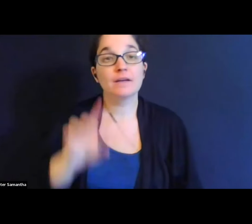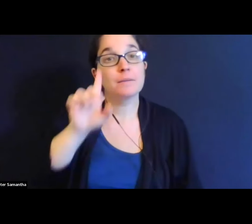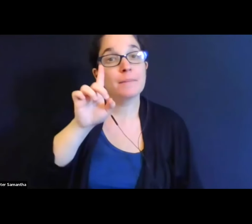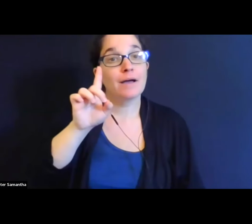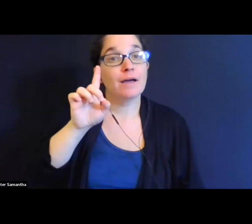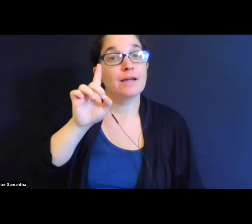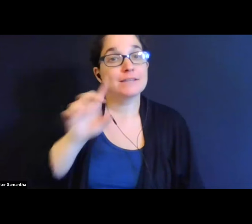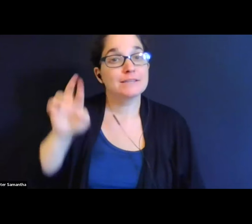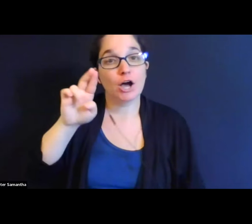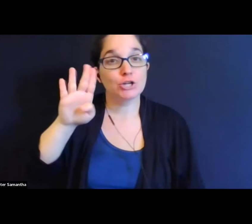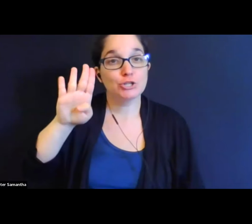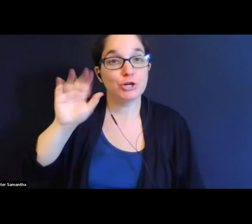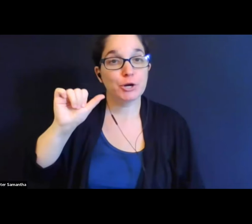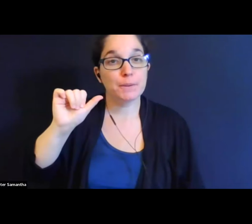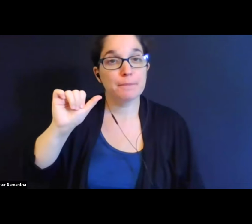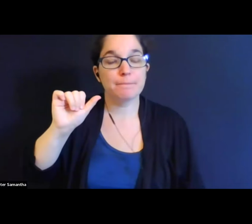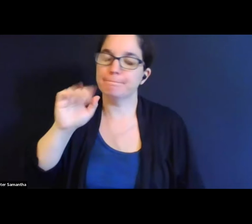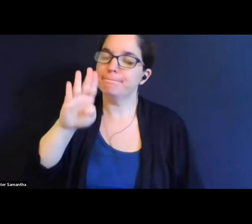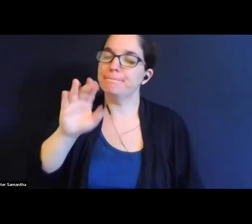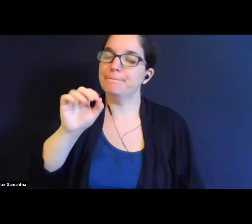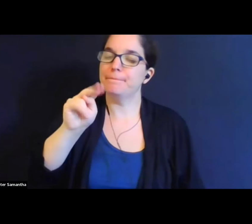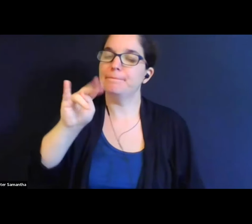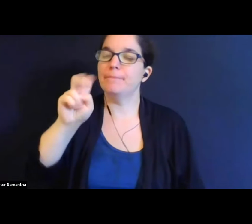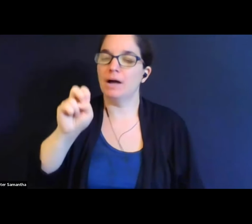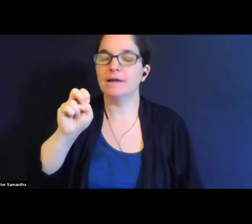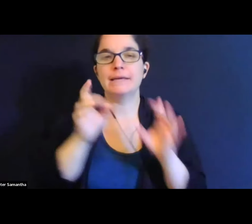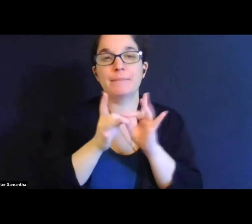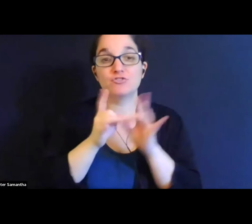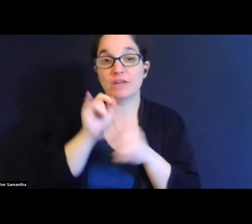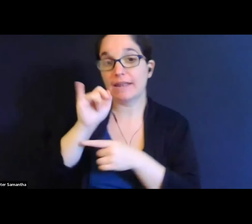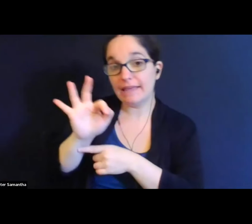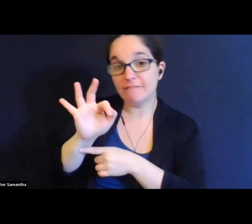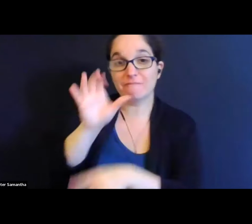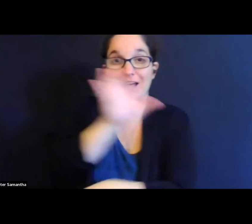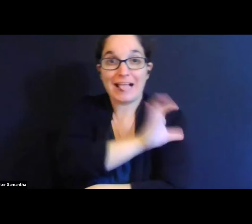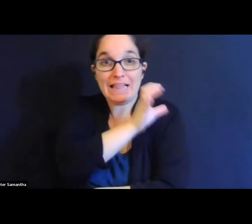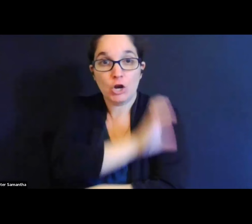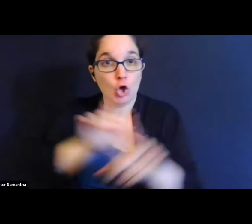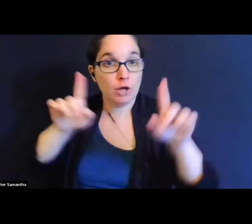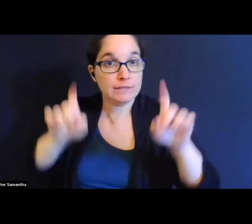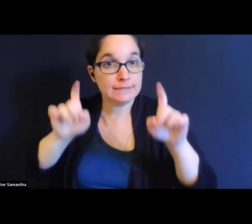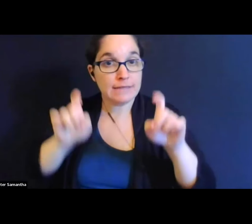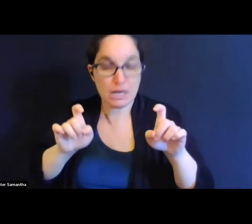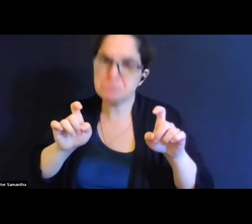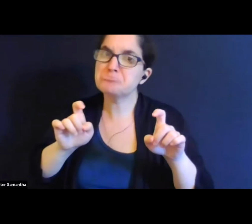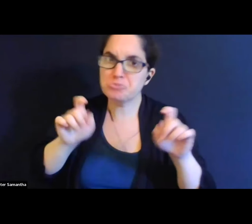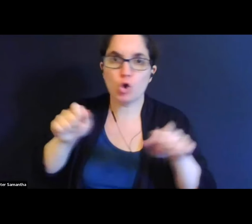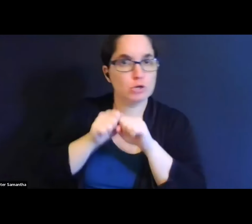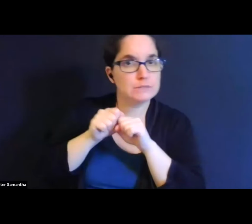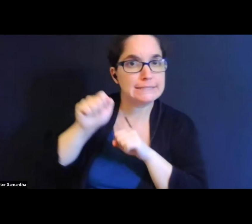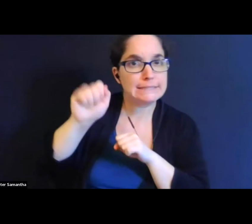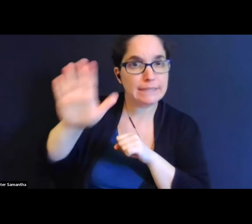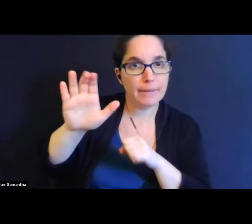said, if they are doing a clinical trial and they have results of the clinical trial, by all means, that can be submitted to